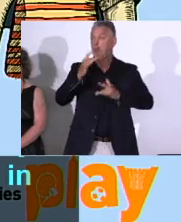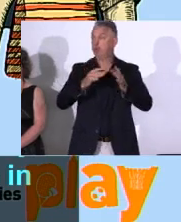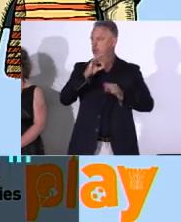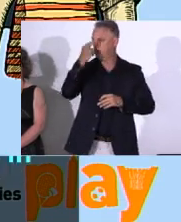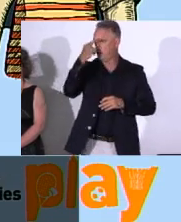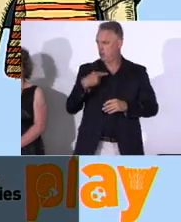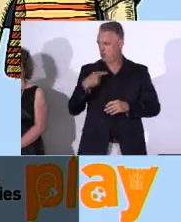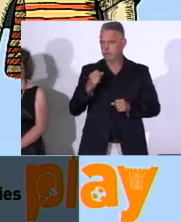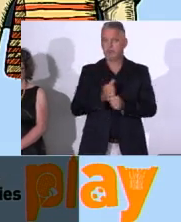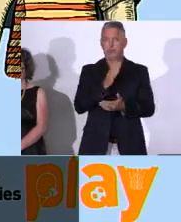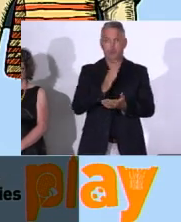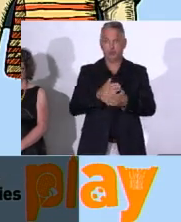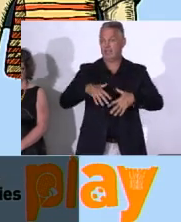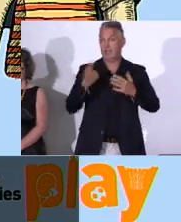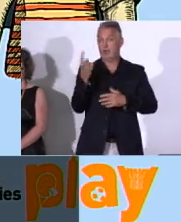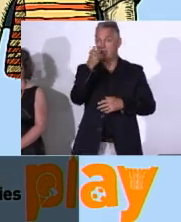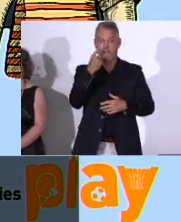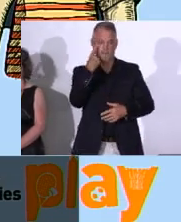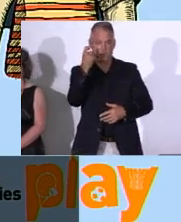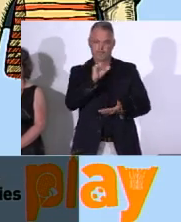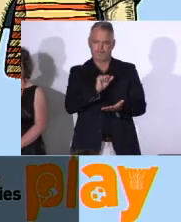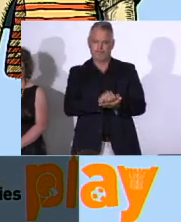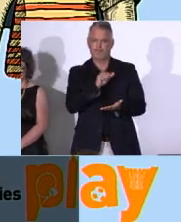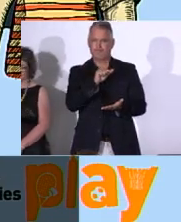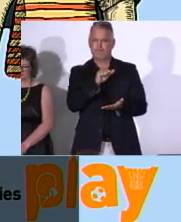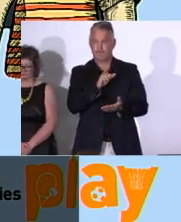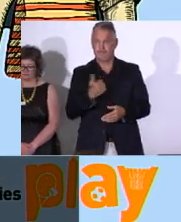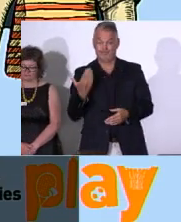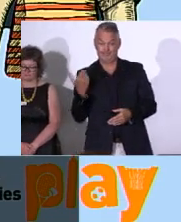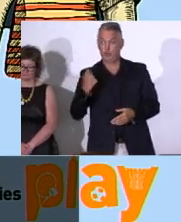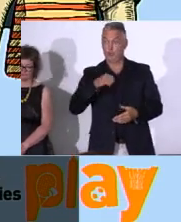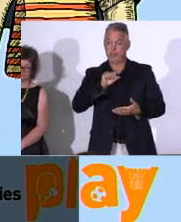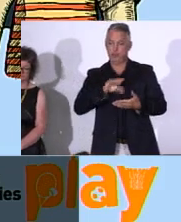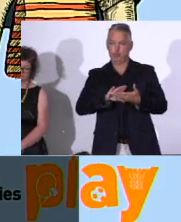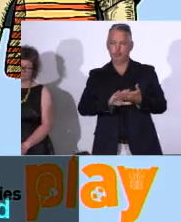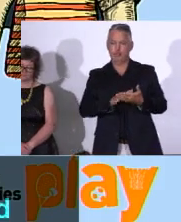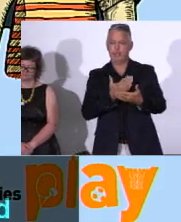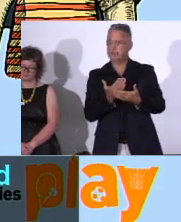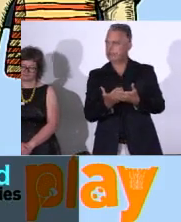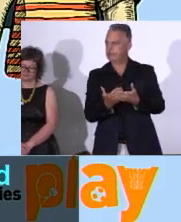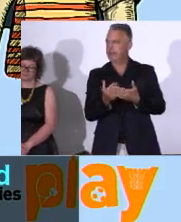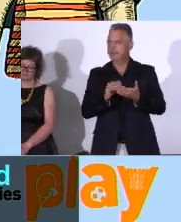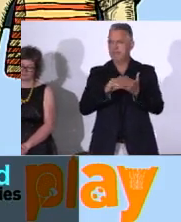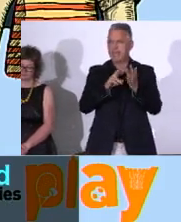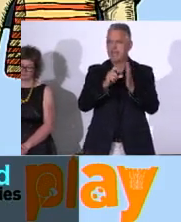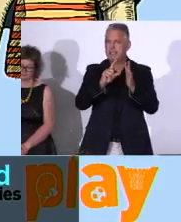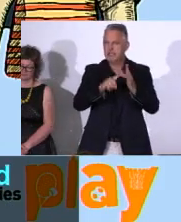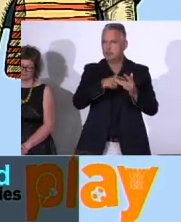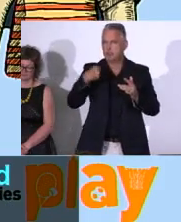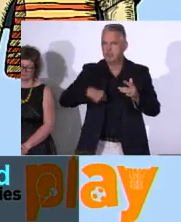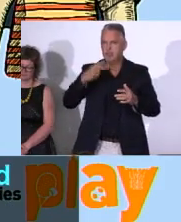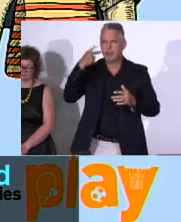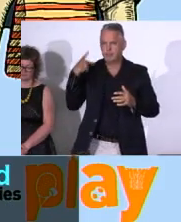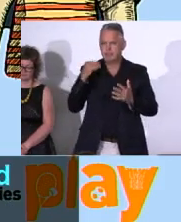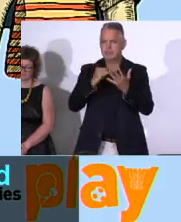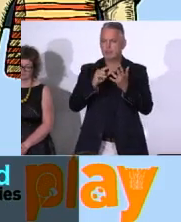accessible and user-friendly as possible. Recently, we've included a translation model. So we've got Hindi, simplified Chinese, Vietnamese, and Somali